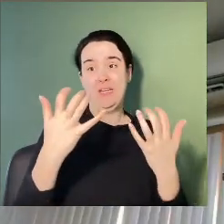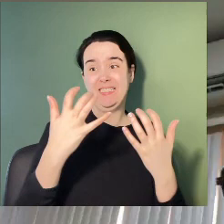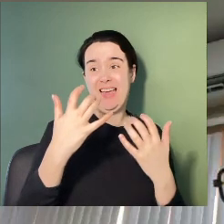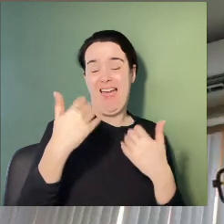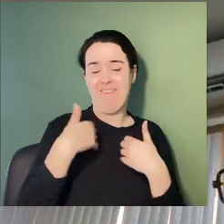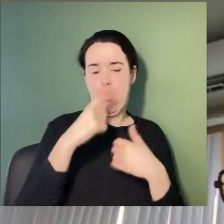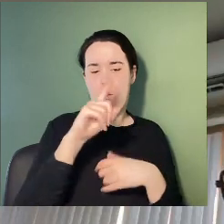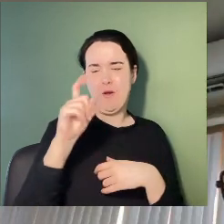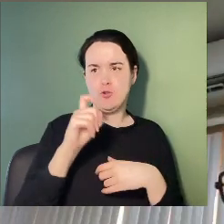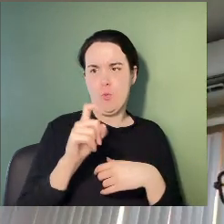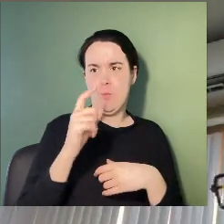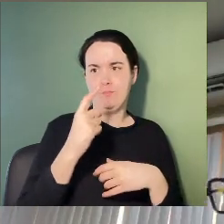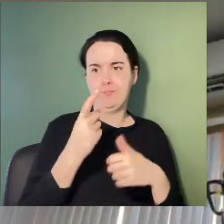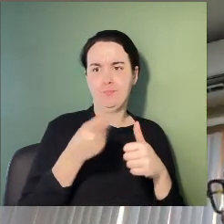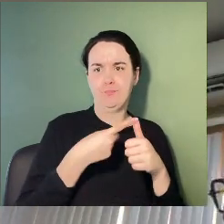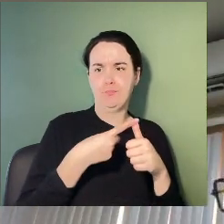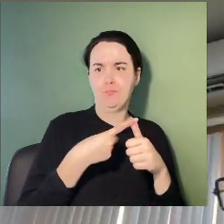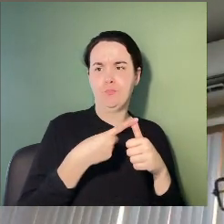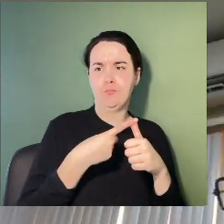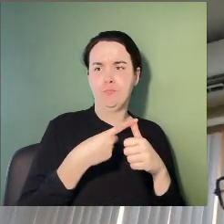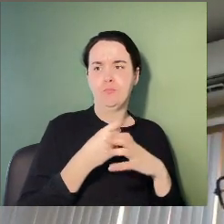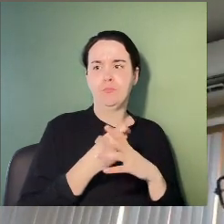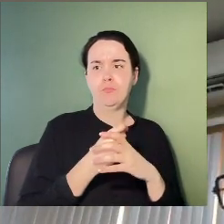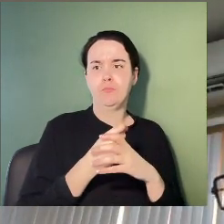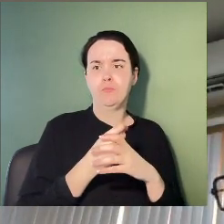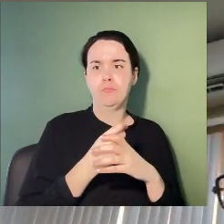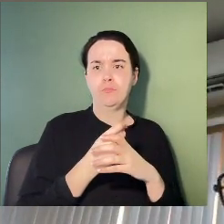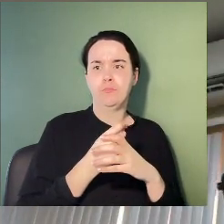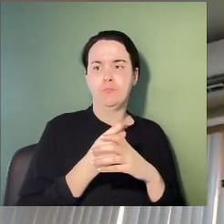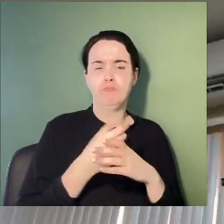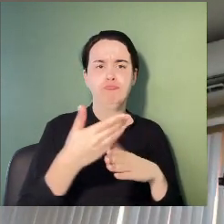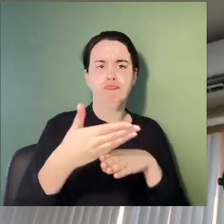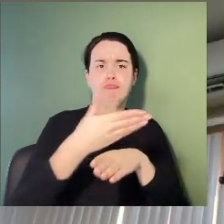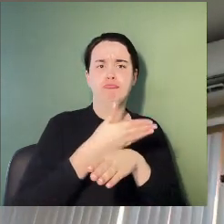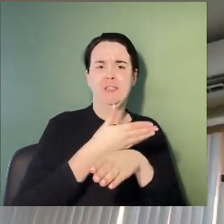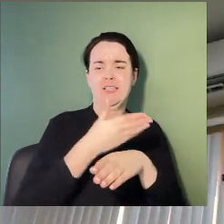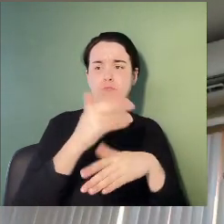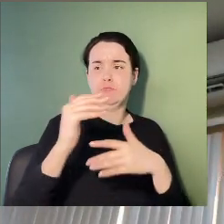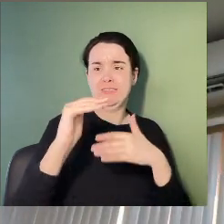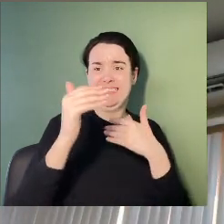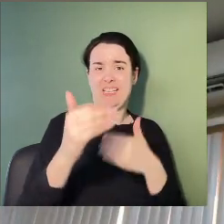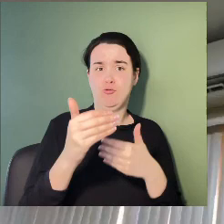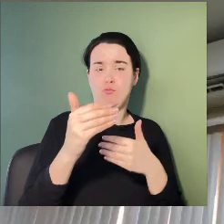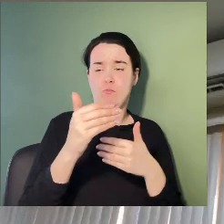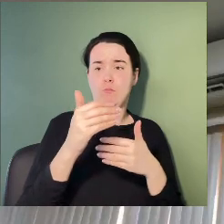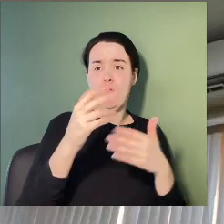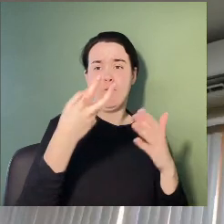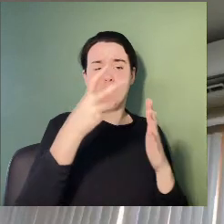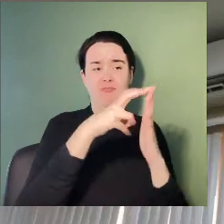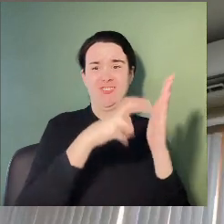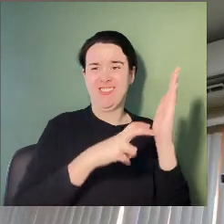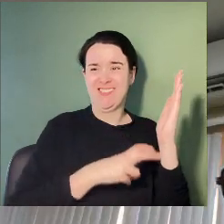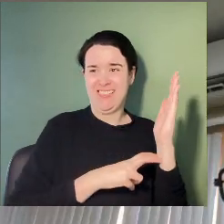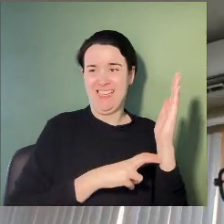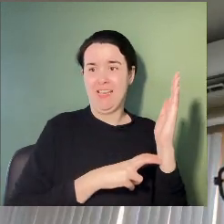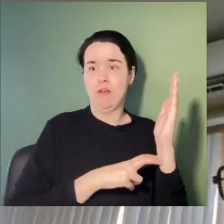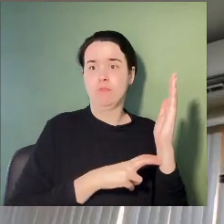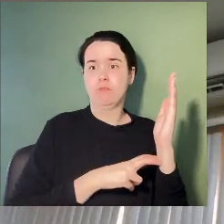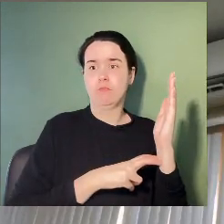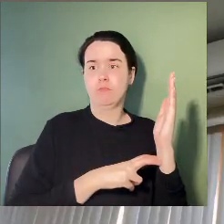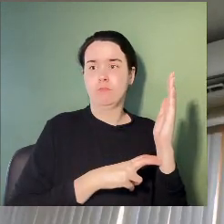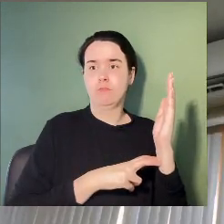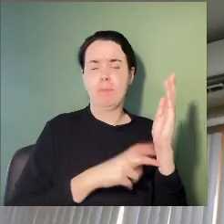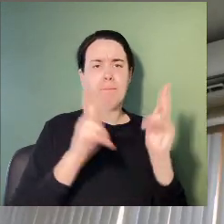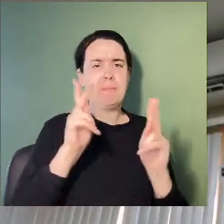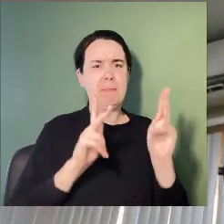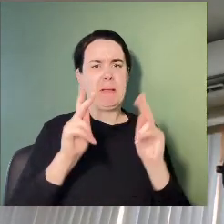that emerged prior to the session, so when people were registering. What I will do, because I can tell given